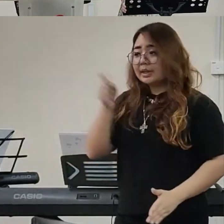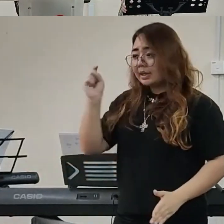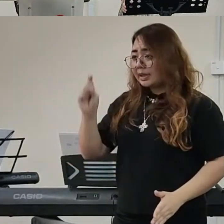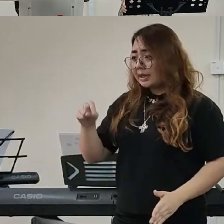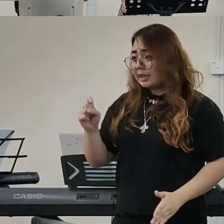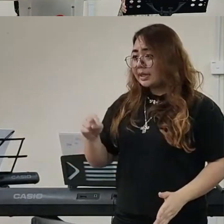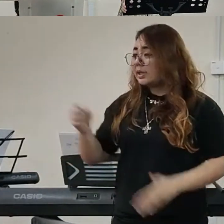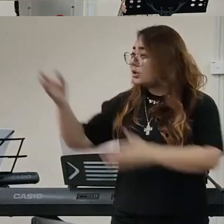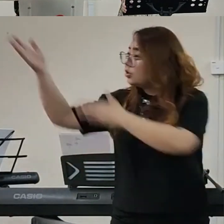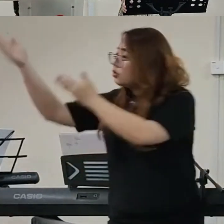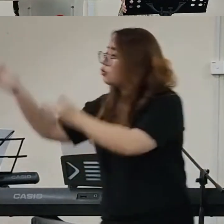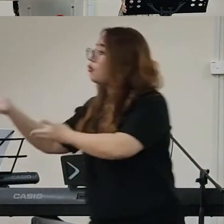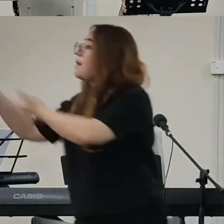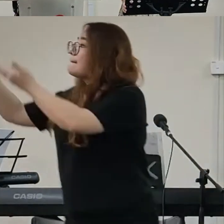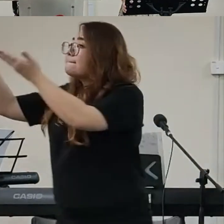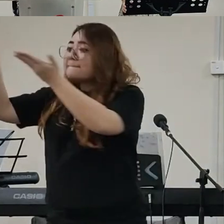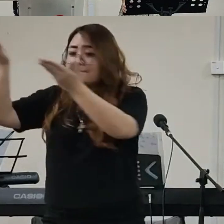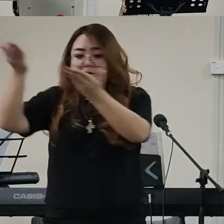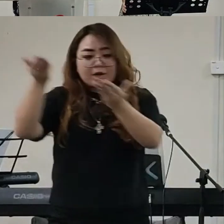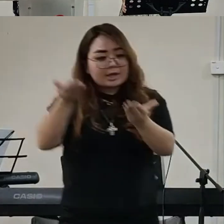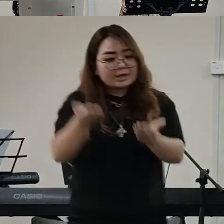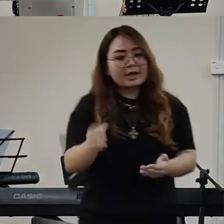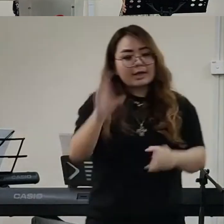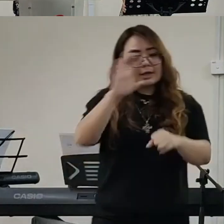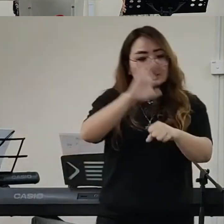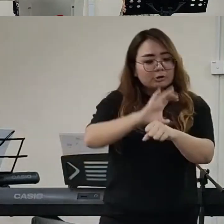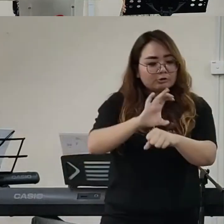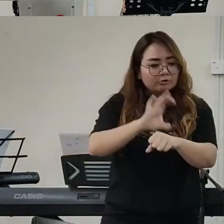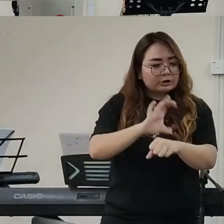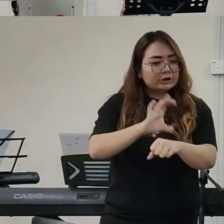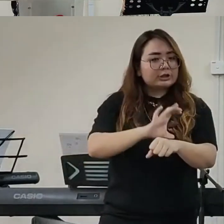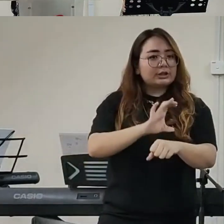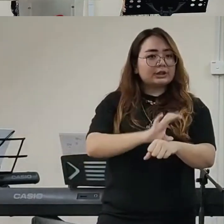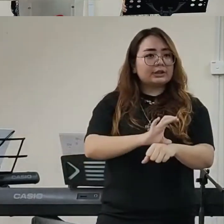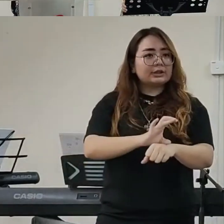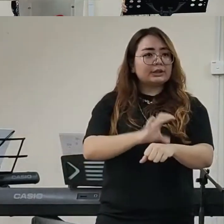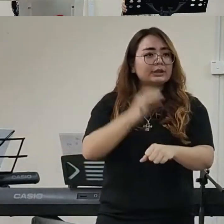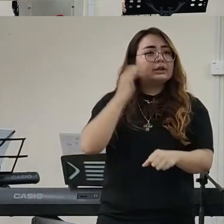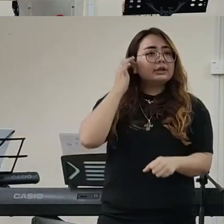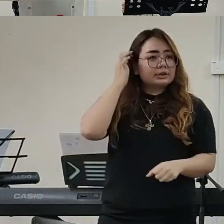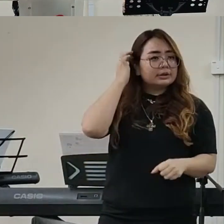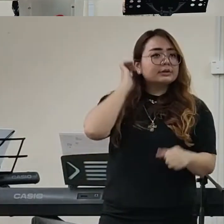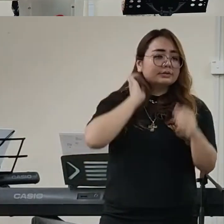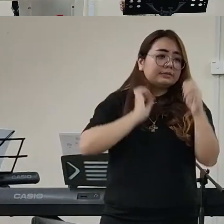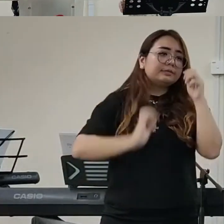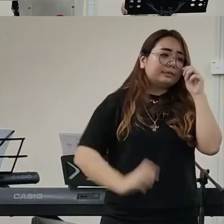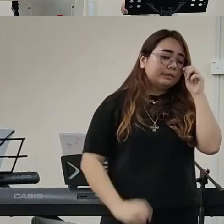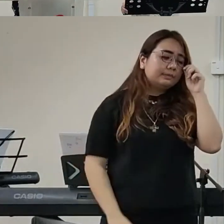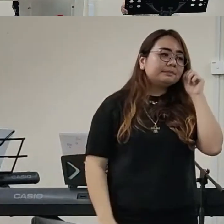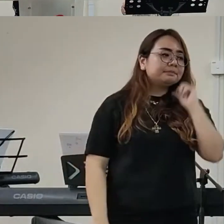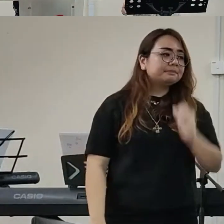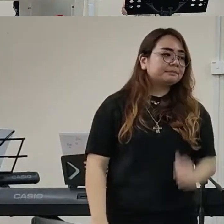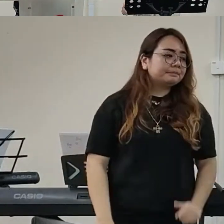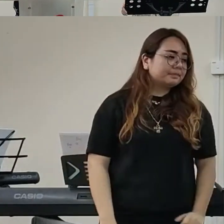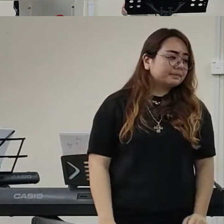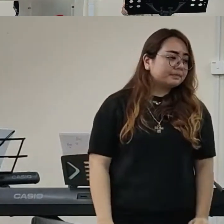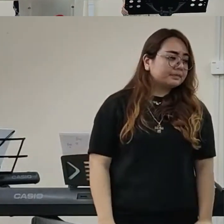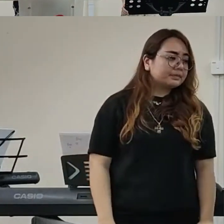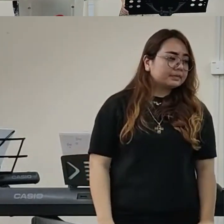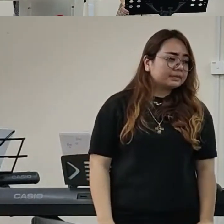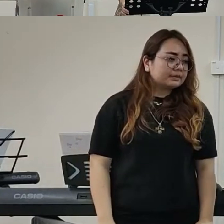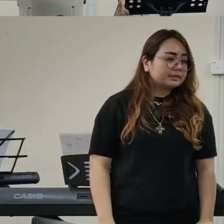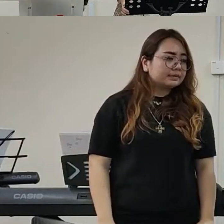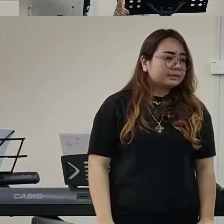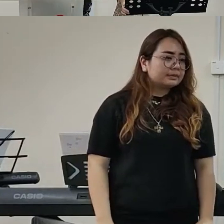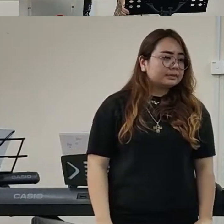be shepherd. If not, they will be devoured by beasts of the field. Do you understand? So it's not enough to